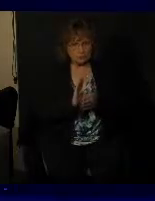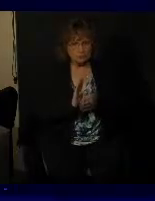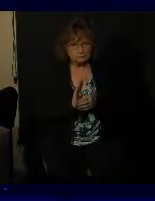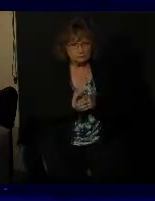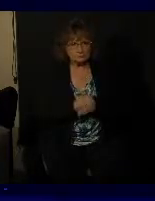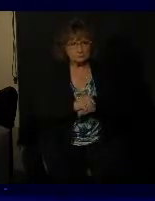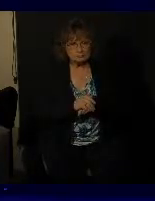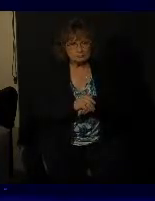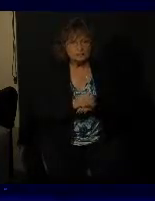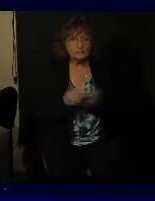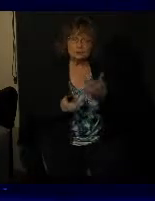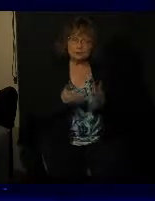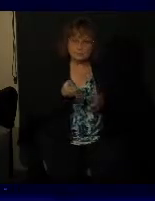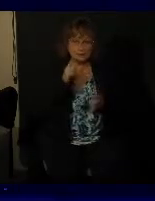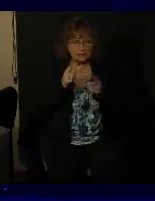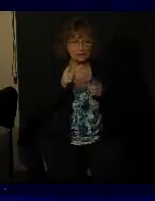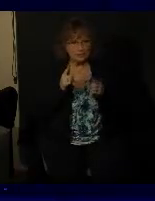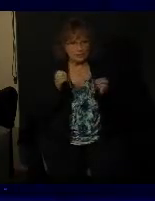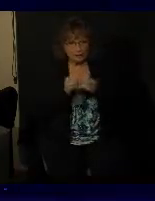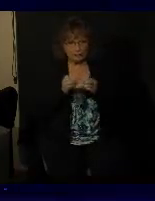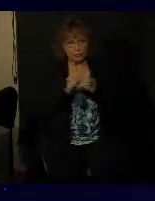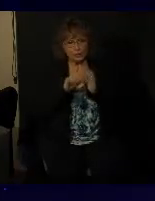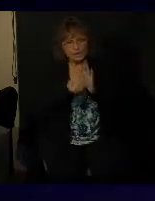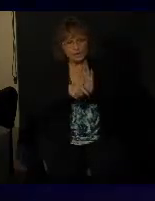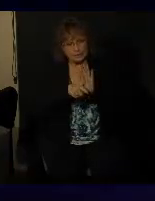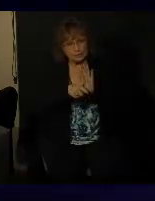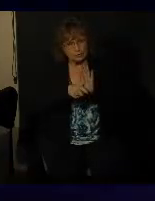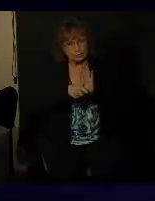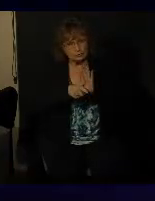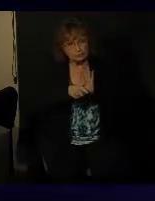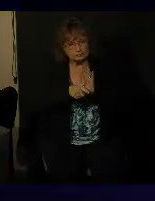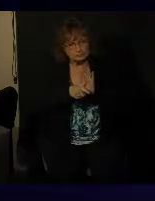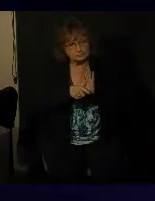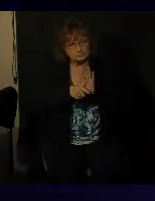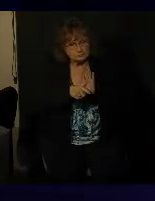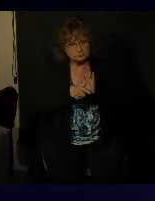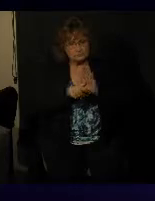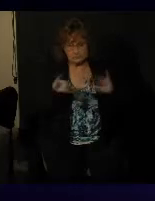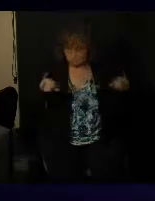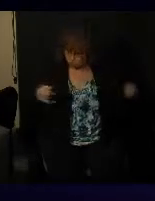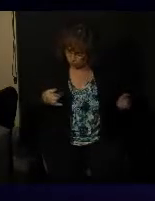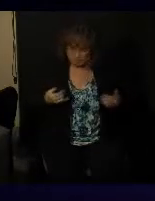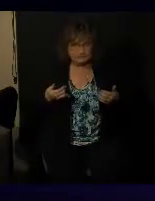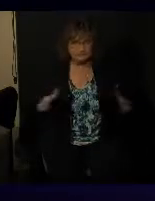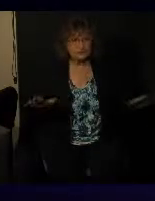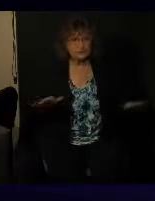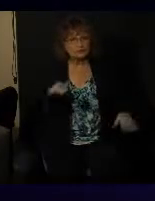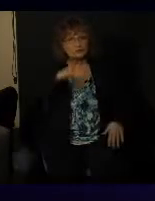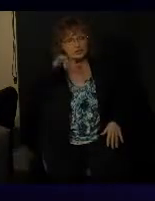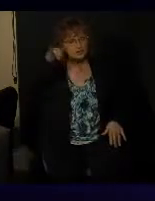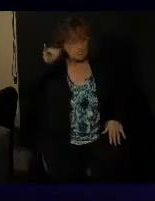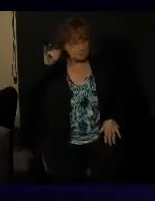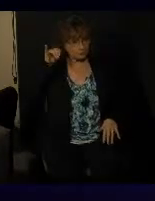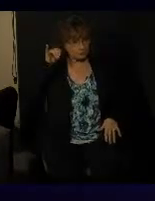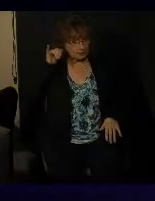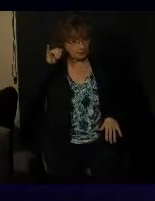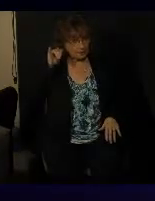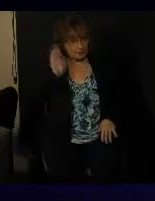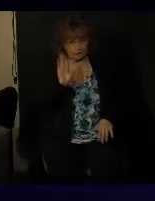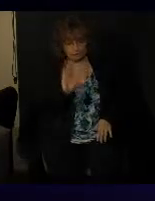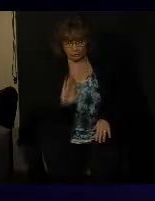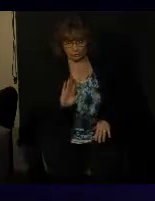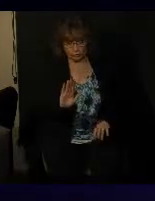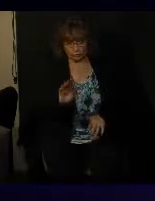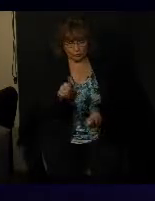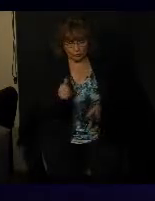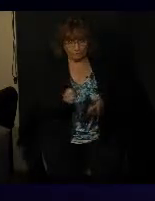I may talk about it a little bit later, but that video just got finished yesterday. So you're the first people to